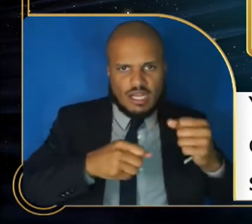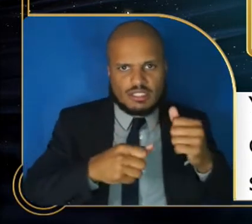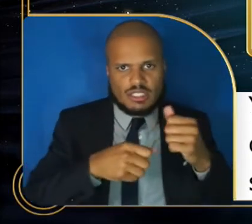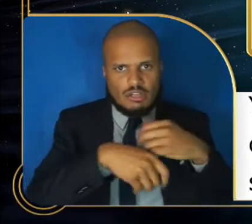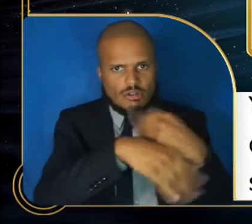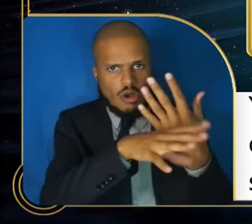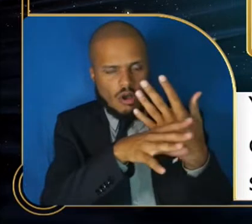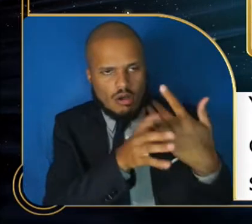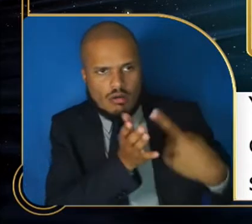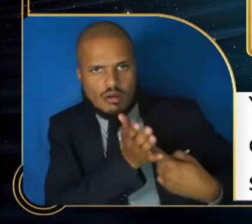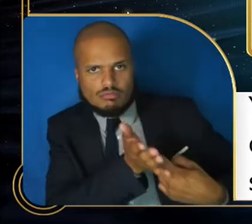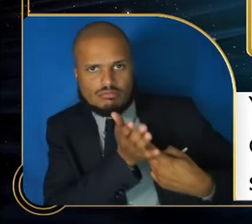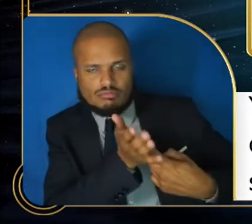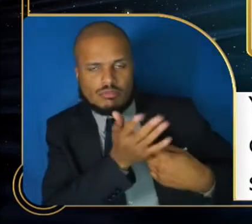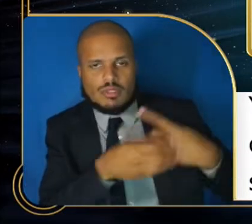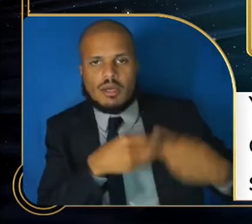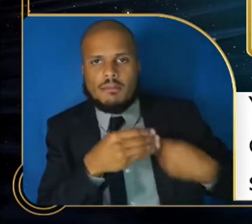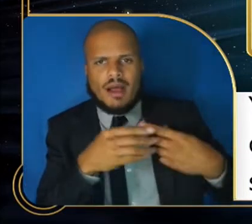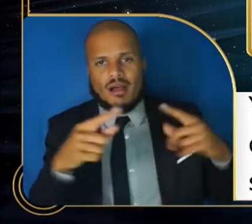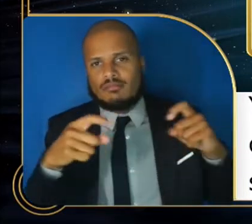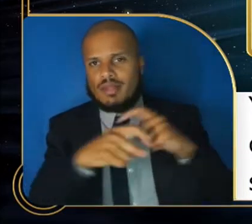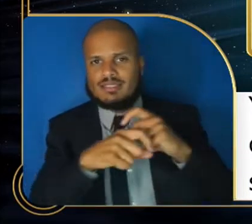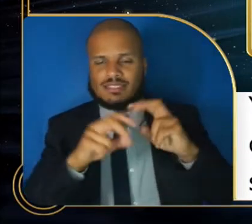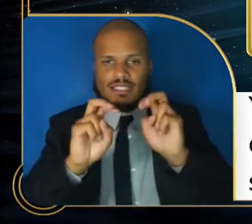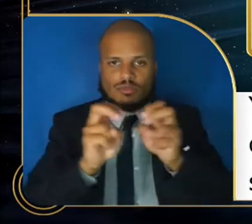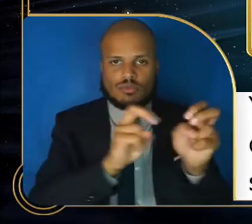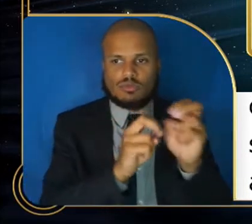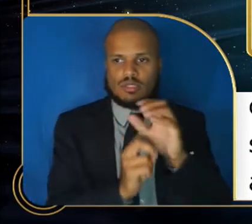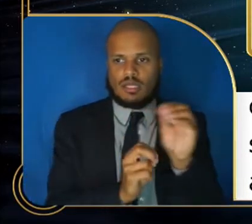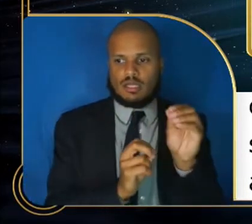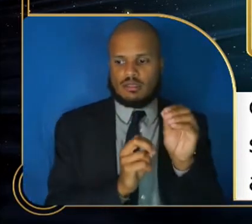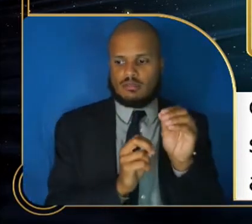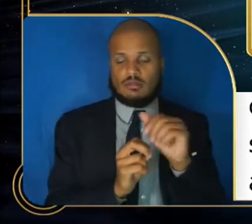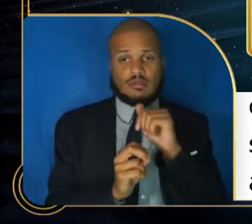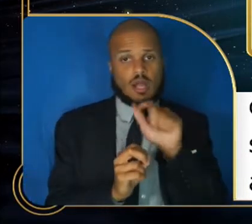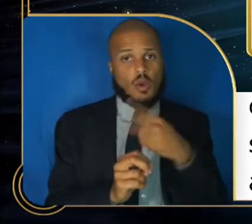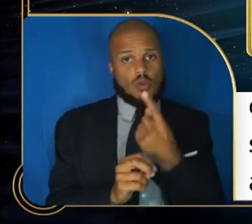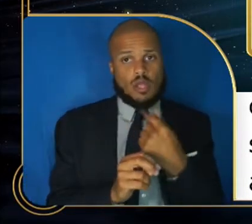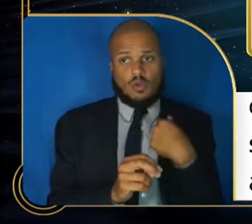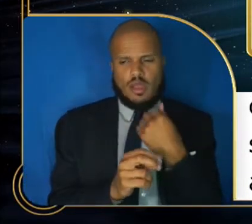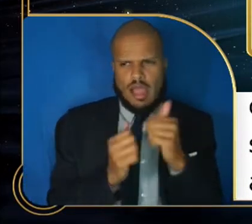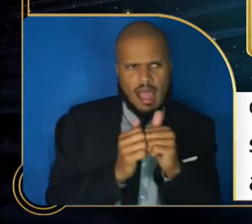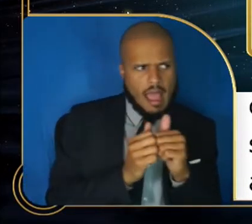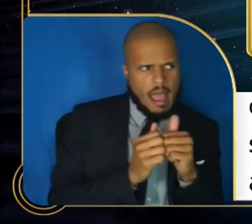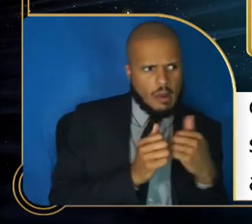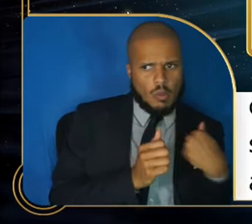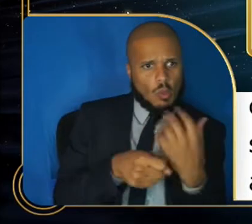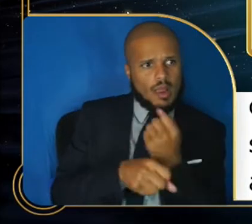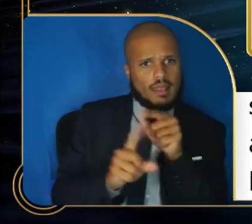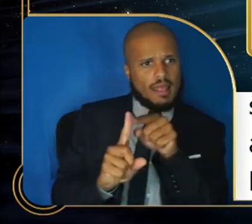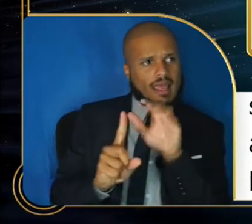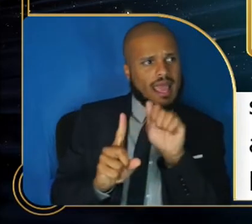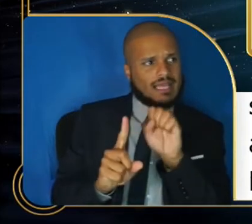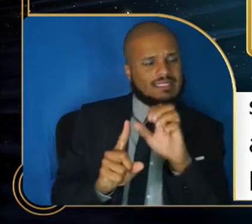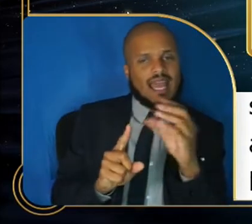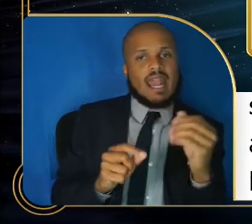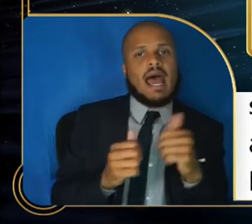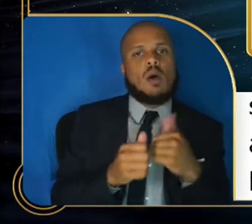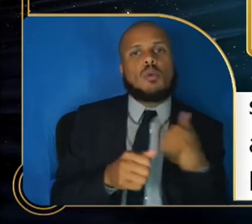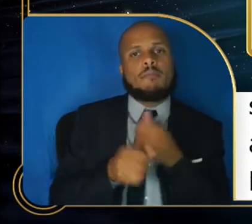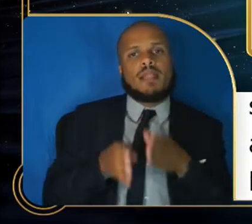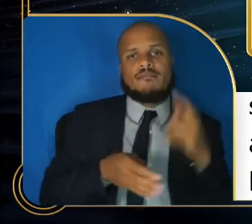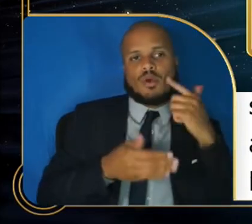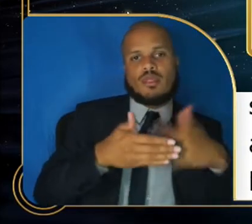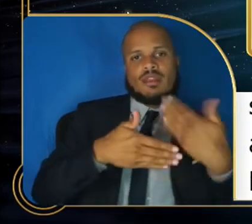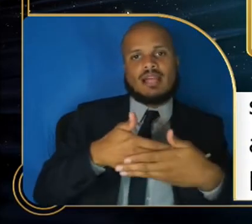about complex issues and about how not only do we win this case, but how do we plan for the next 10 cases? And